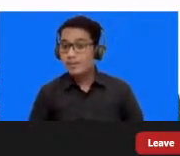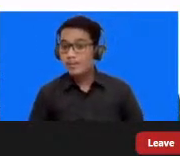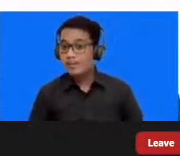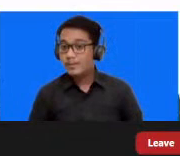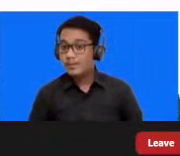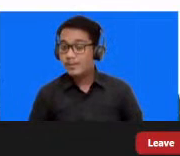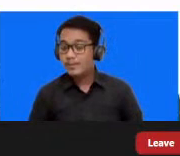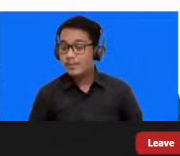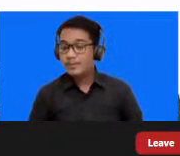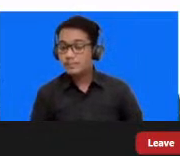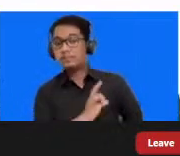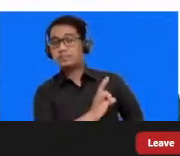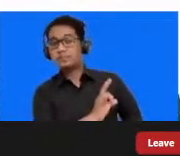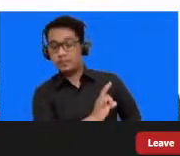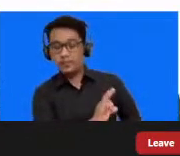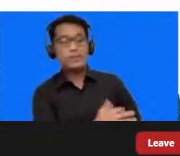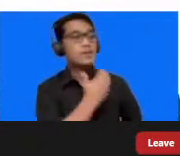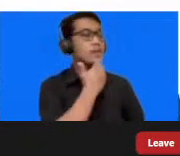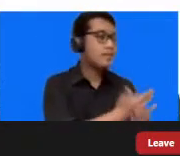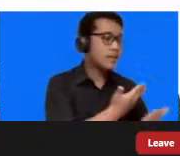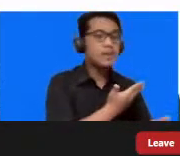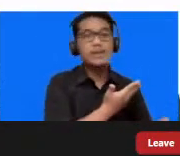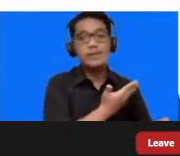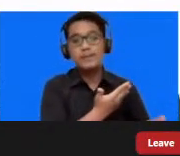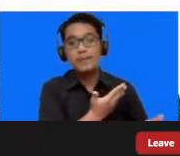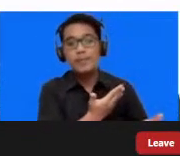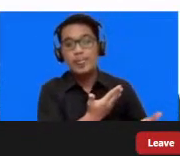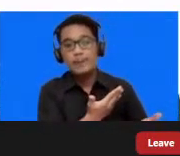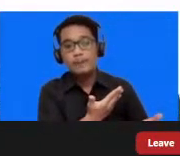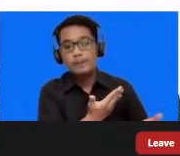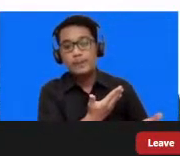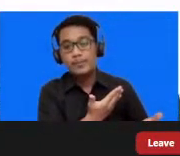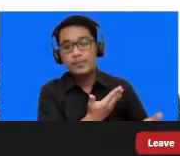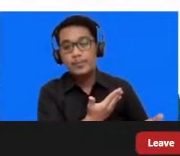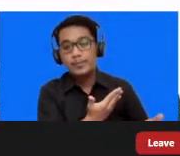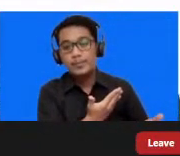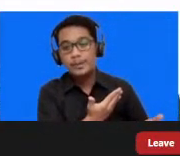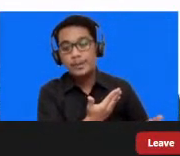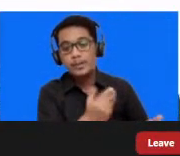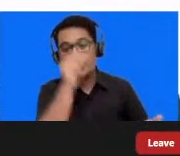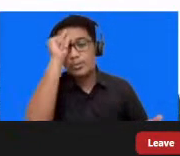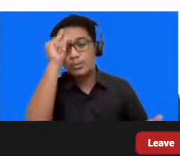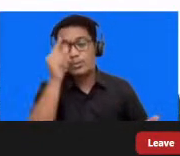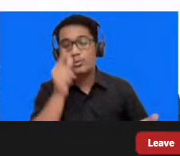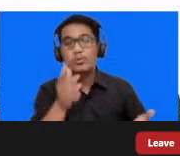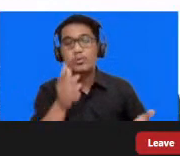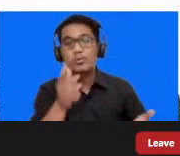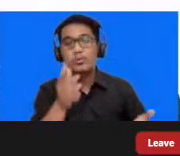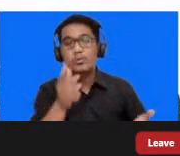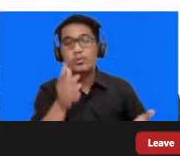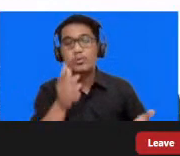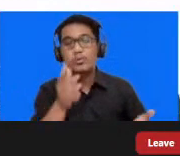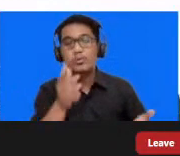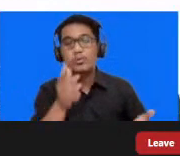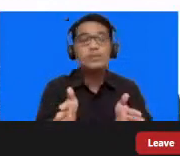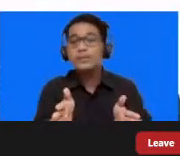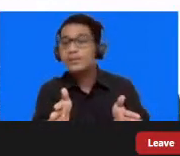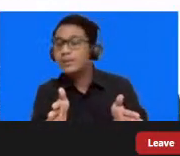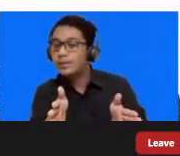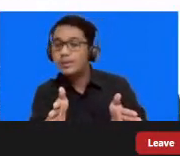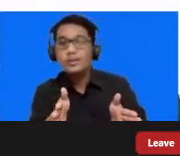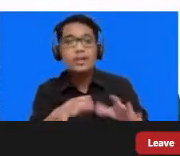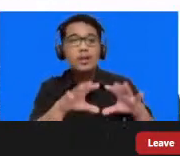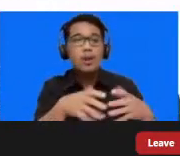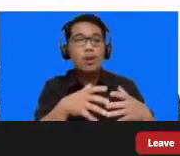Baik, terima kasih. Jadi untuk penanganan kelompok-kelompok rentan, justru ini